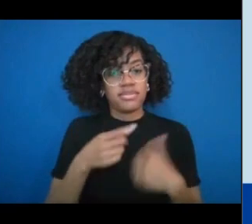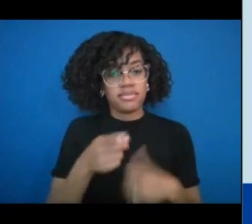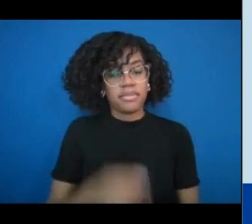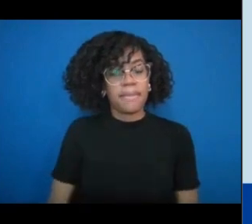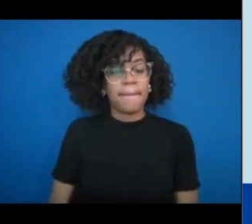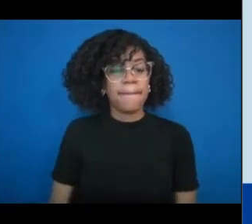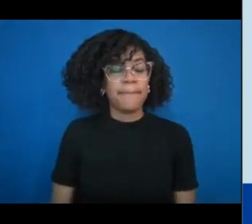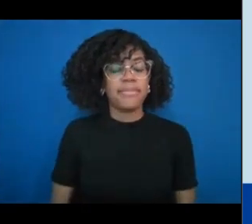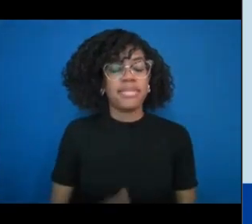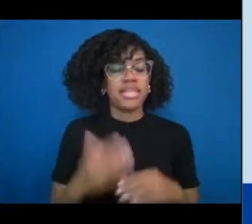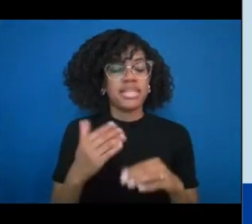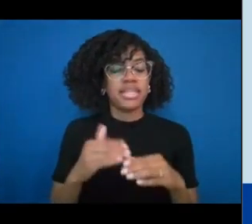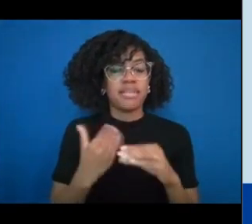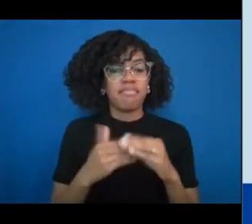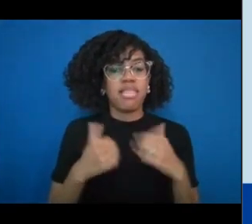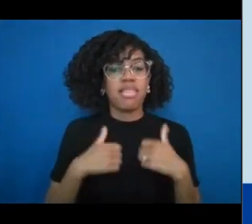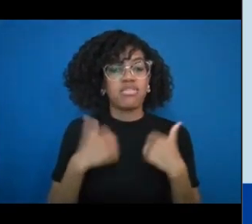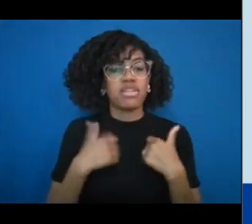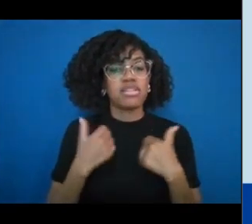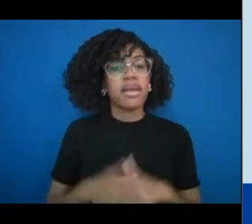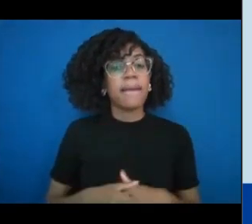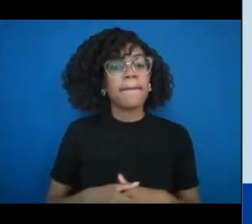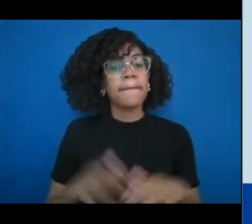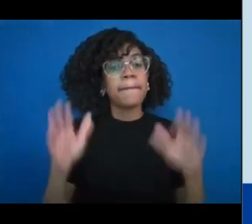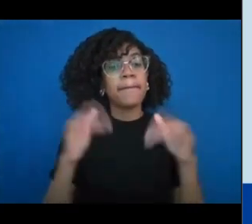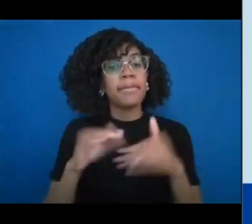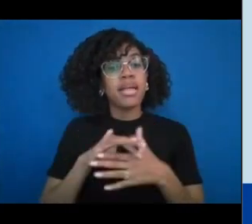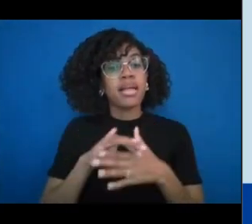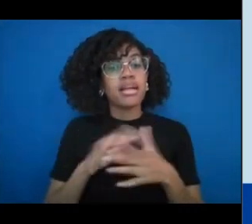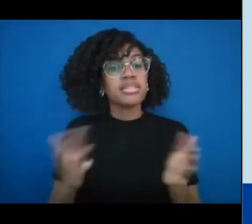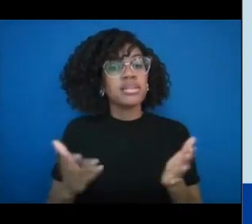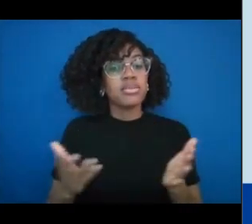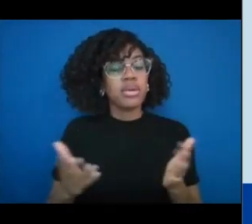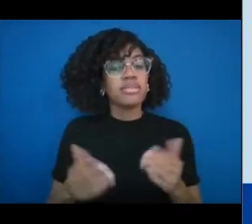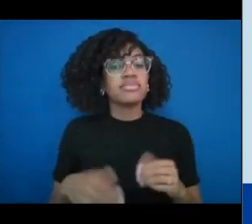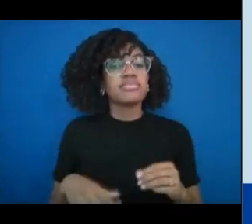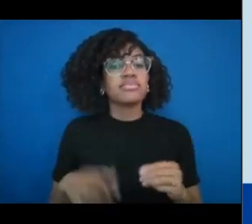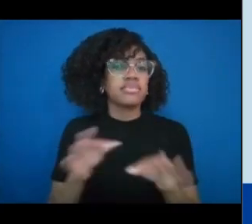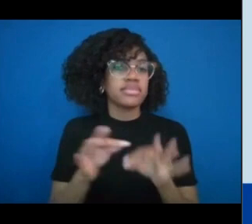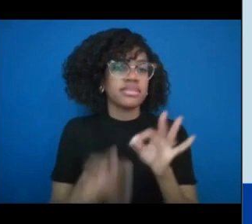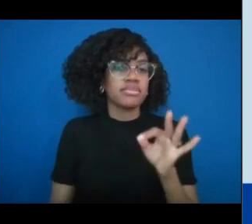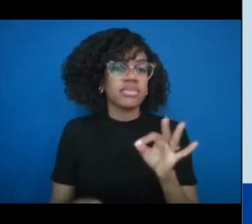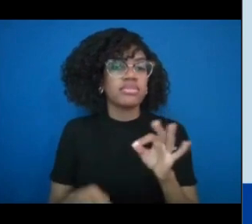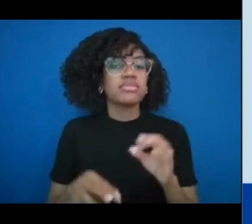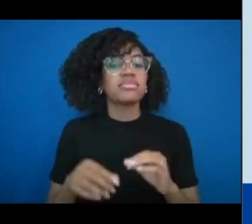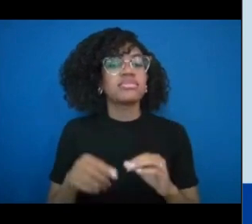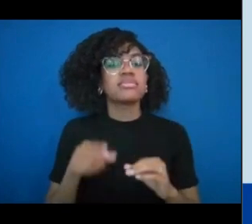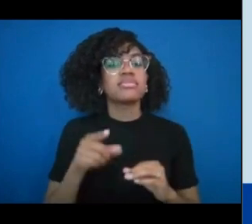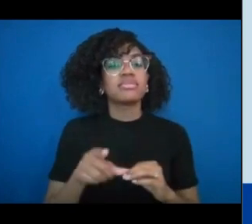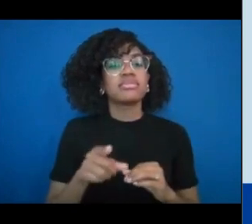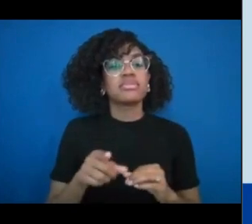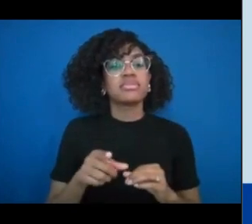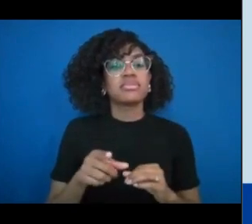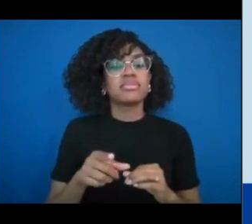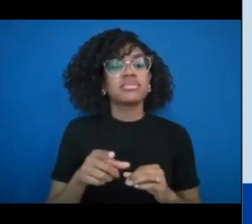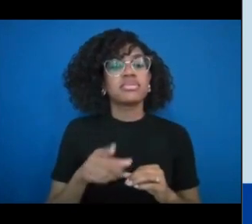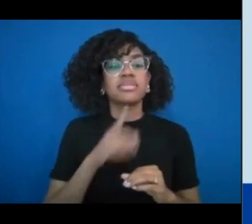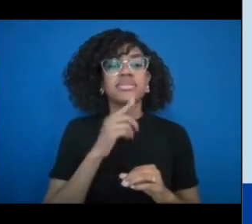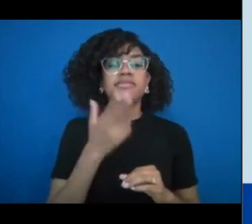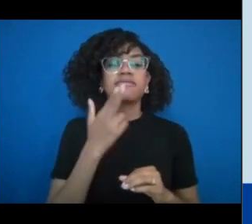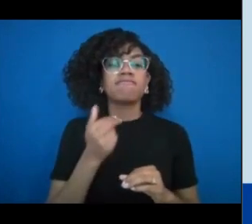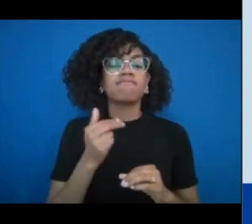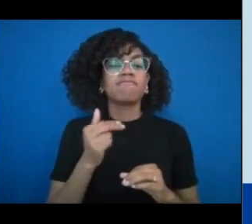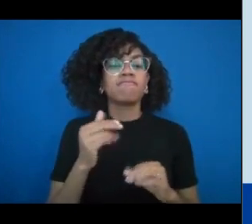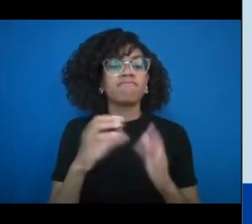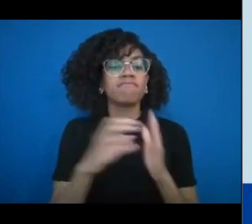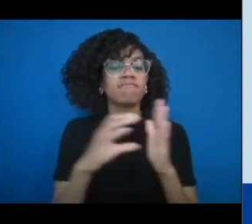The content, starts out pretty simple. The intention is that this is a lean document. You don't need to